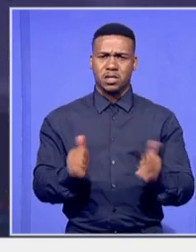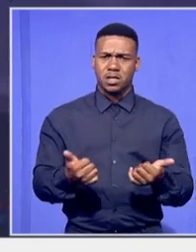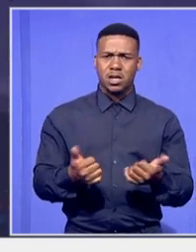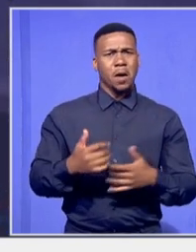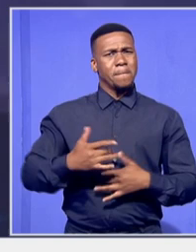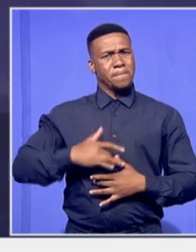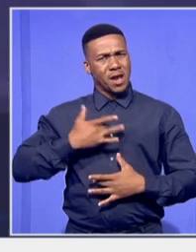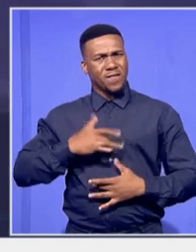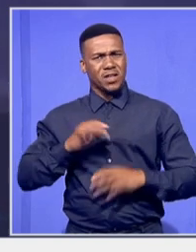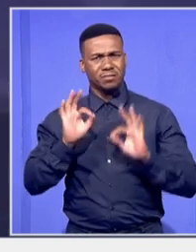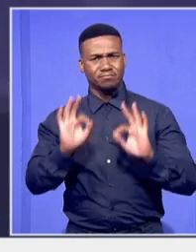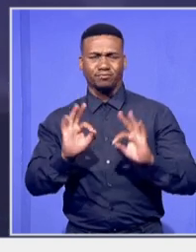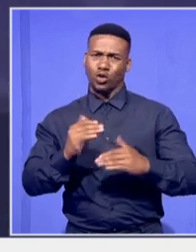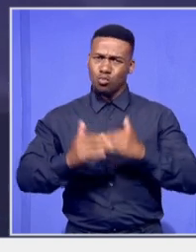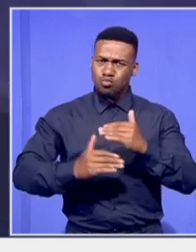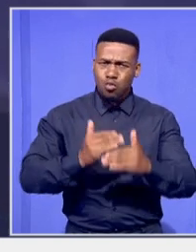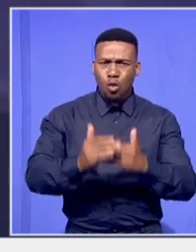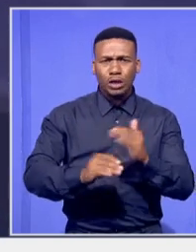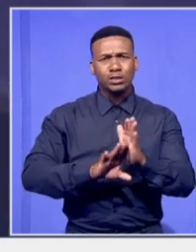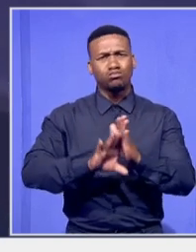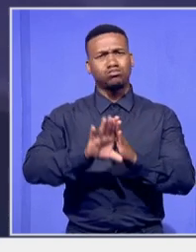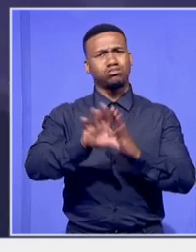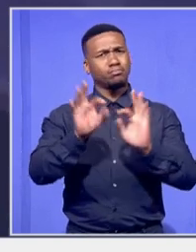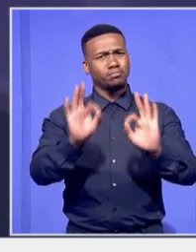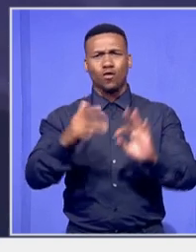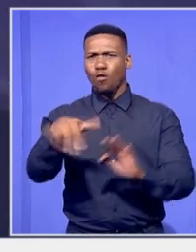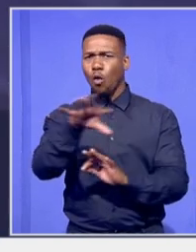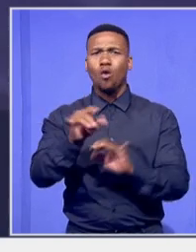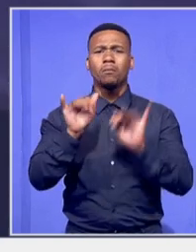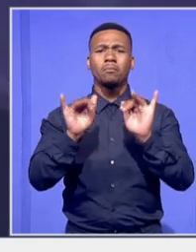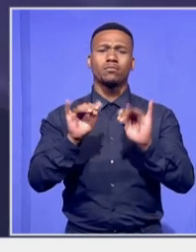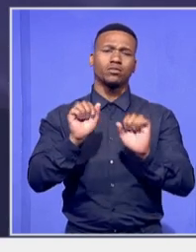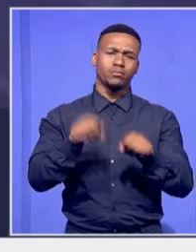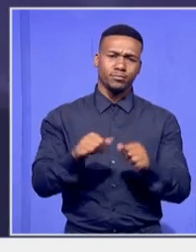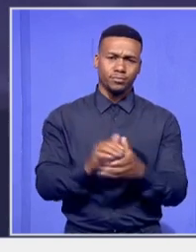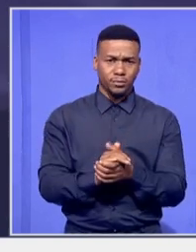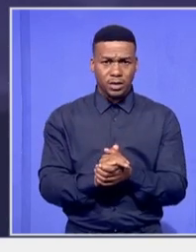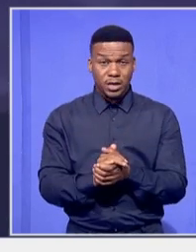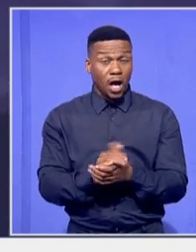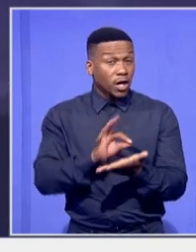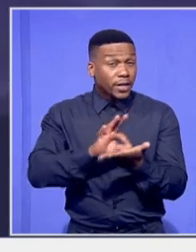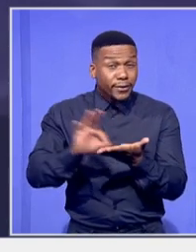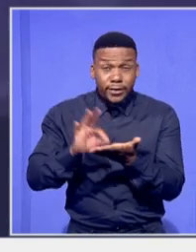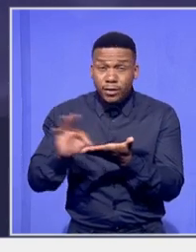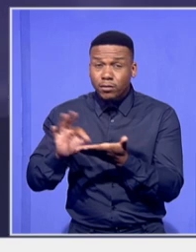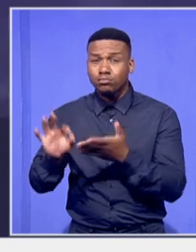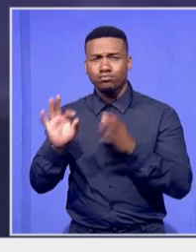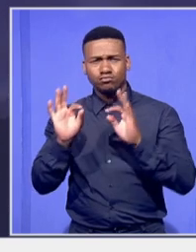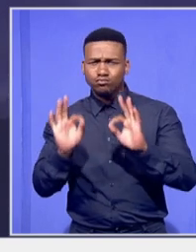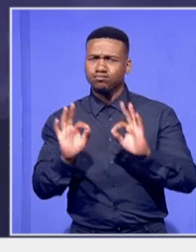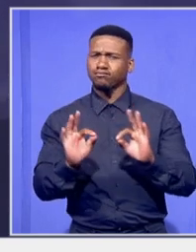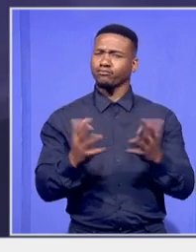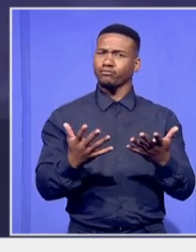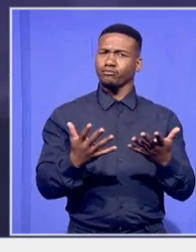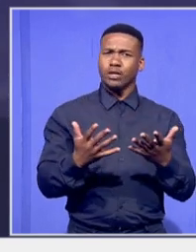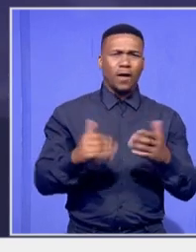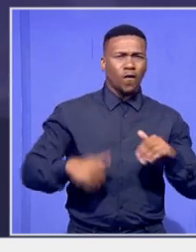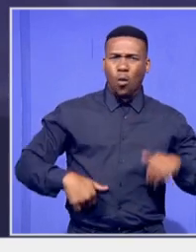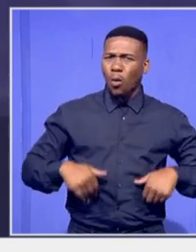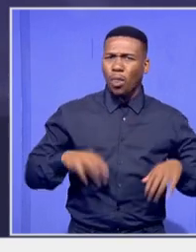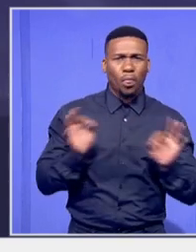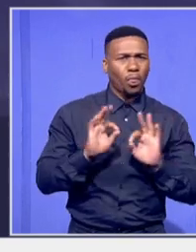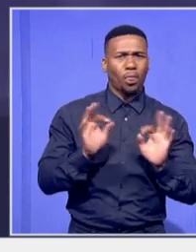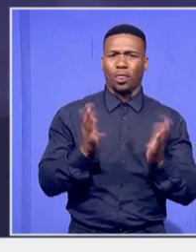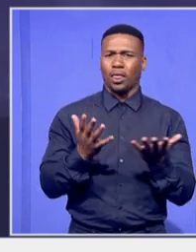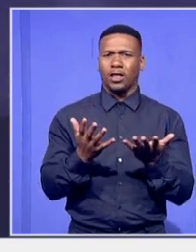and progress for all of the people. And it has been a story of clean, effective, frugal governance. These